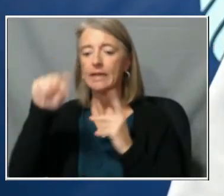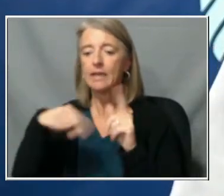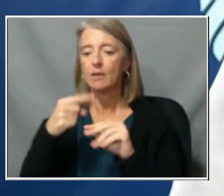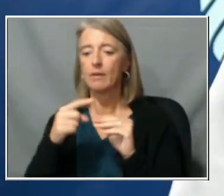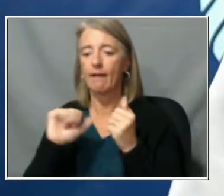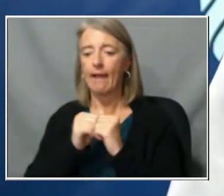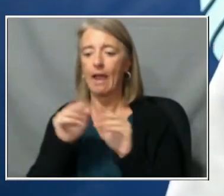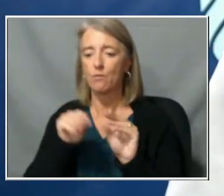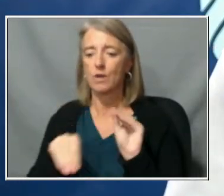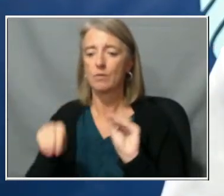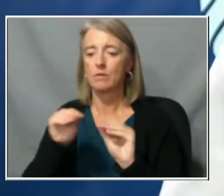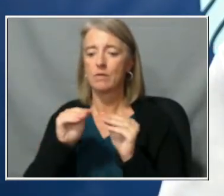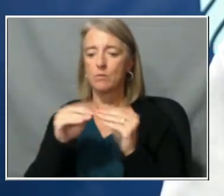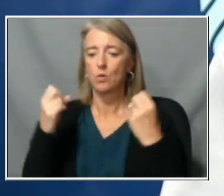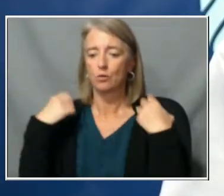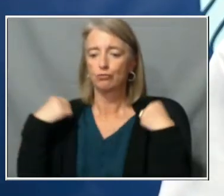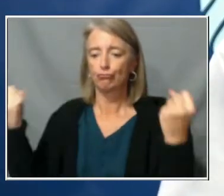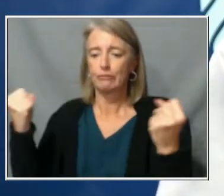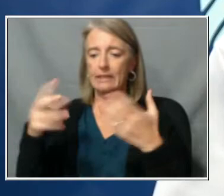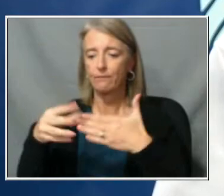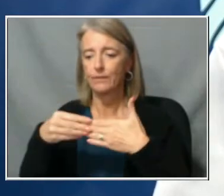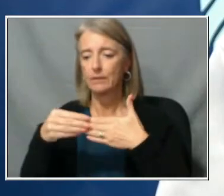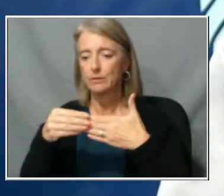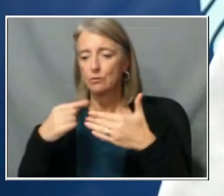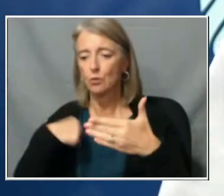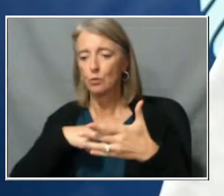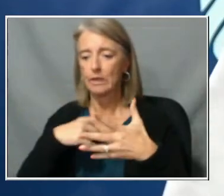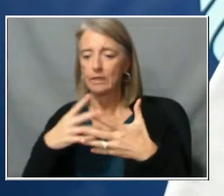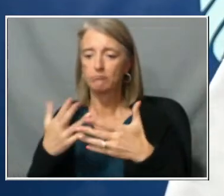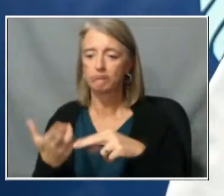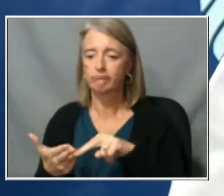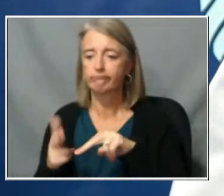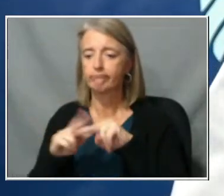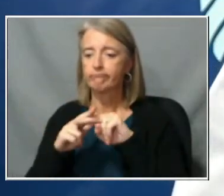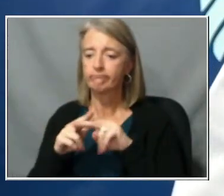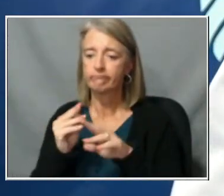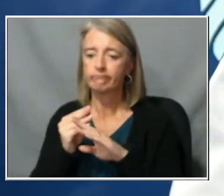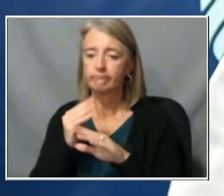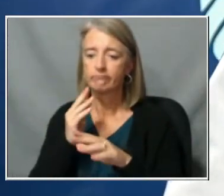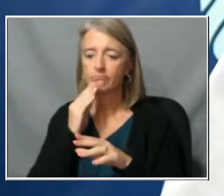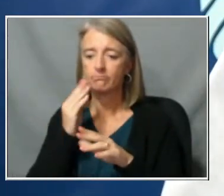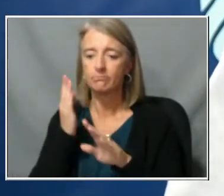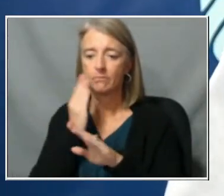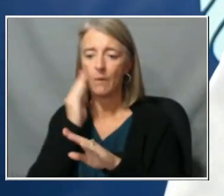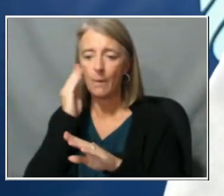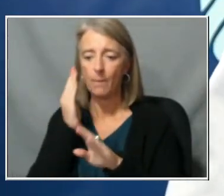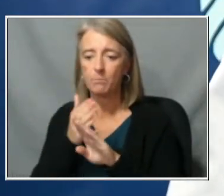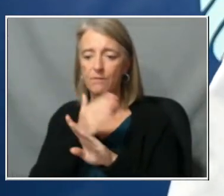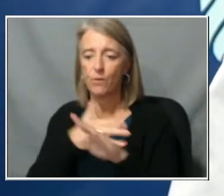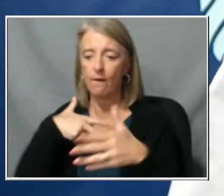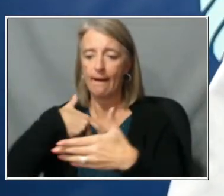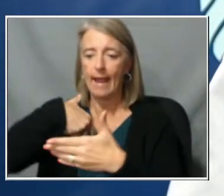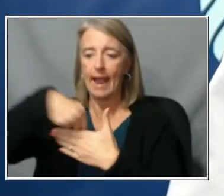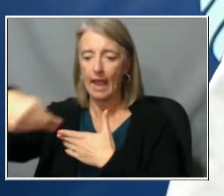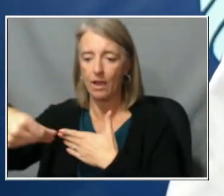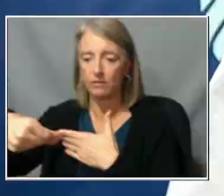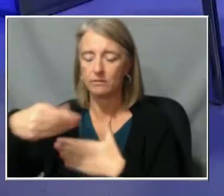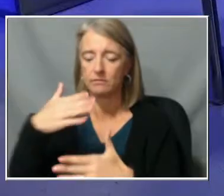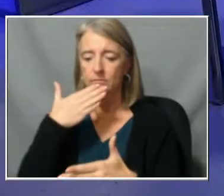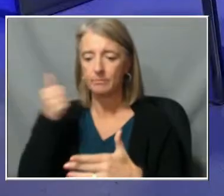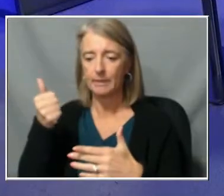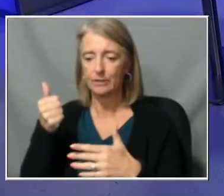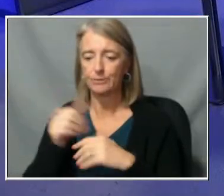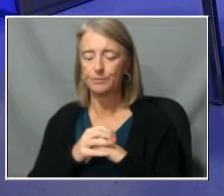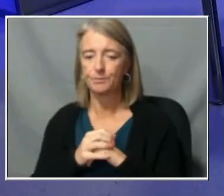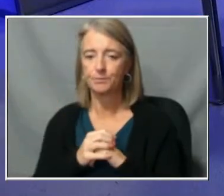The more strength and flexibility we can gain at home before we get out, the better off we are. All right.